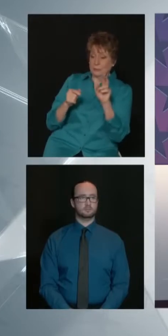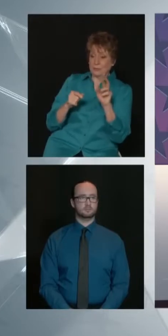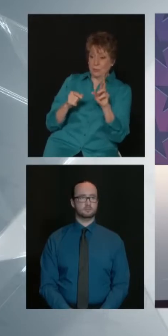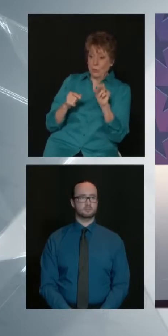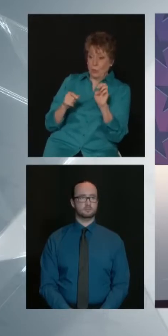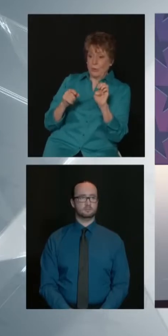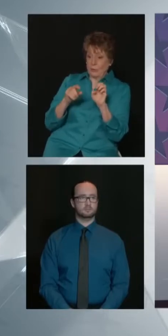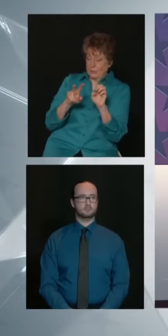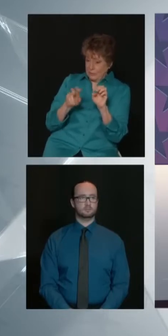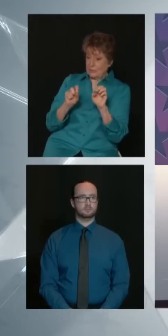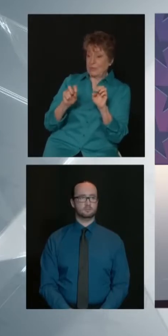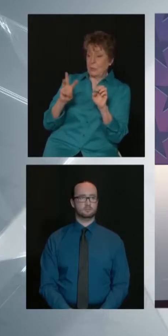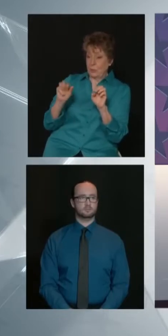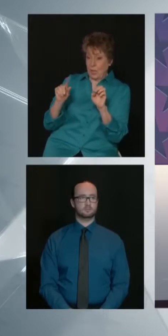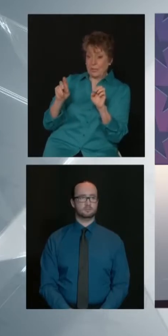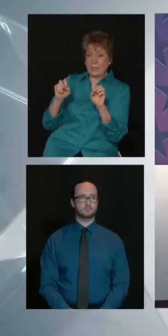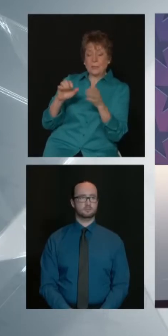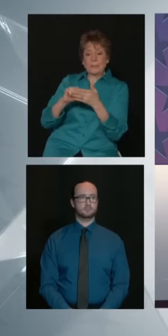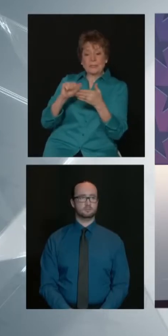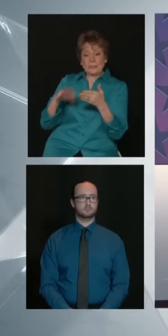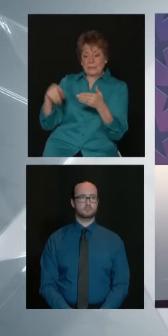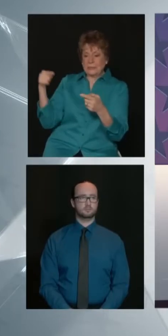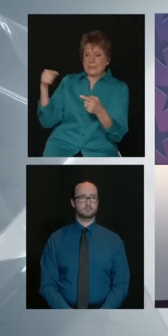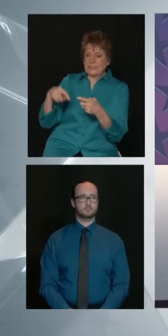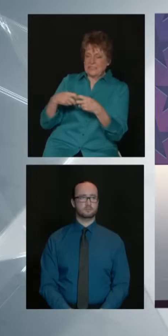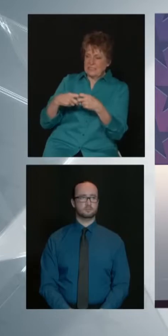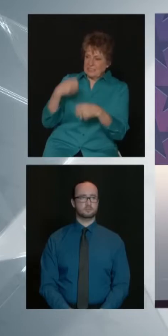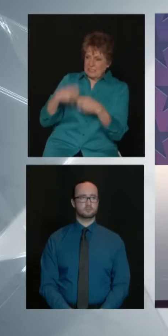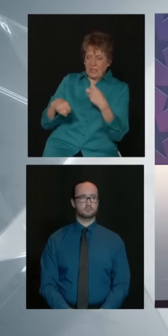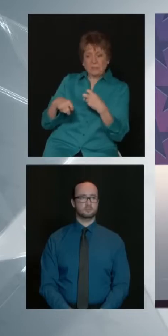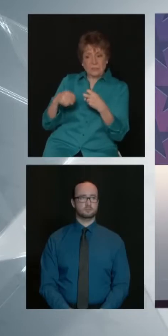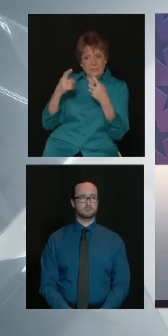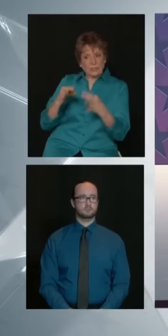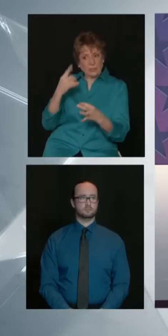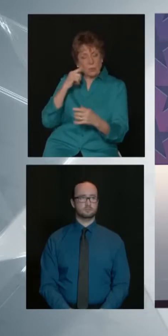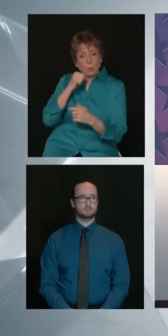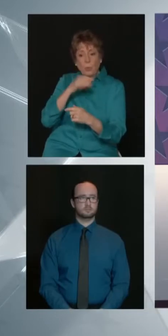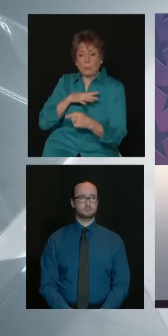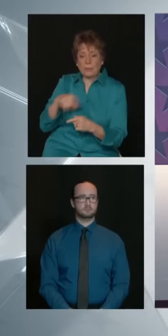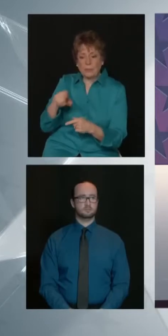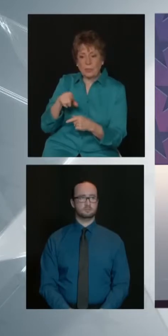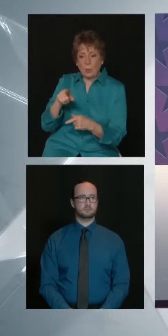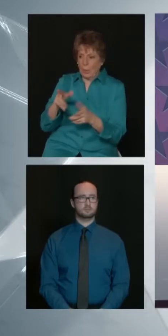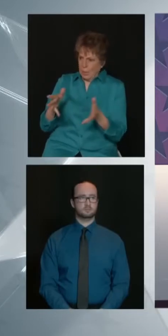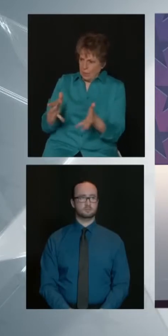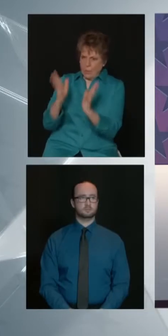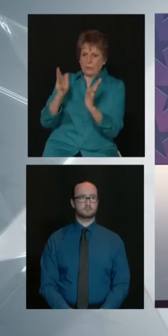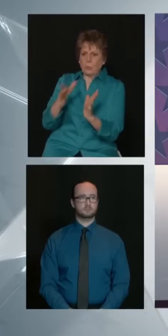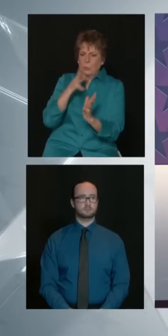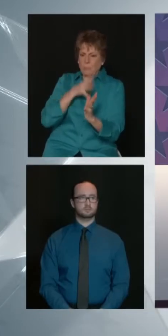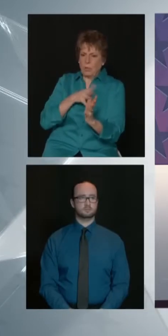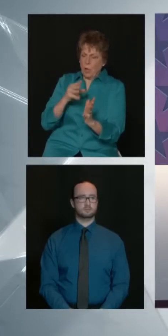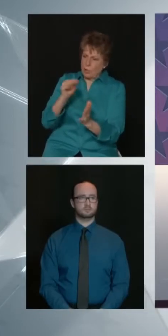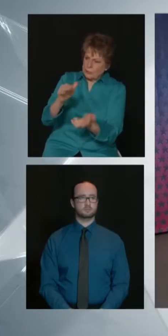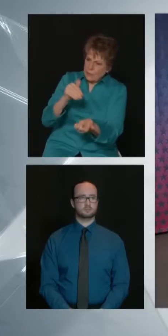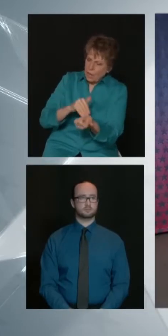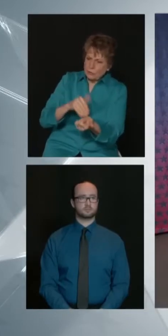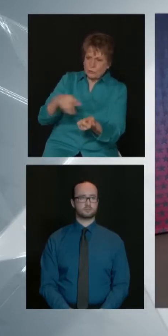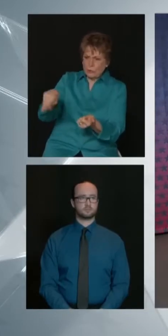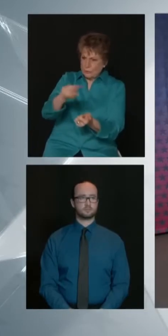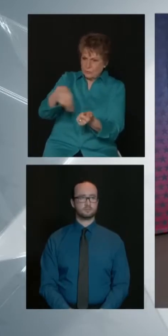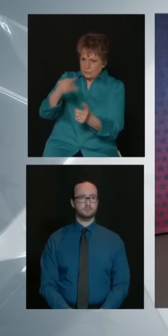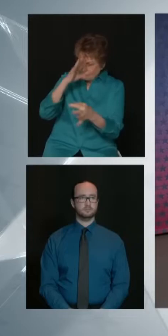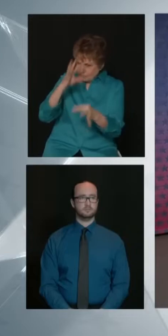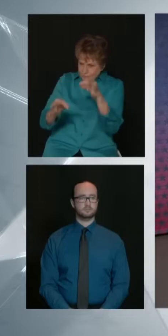women. This decision should be up to the woman with her doctor. Shouldn't be politicians like the guy to